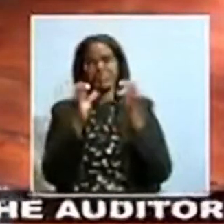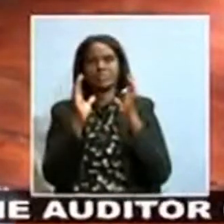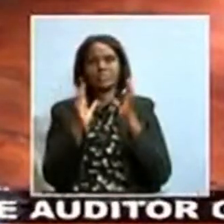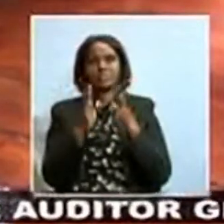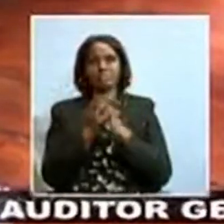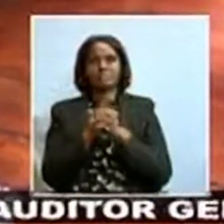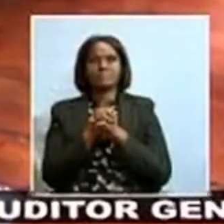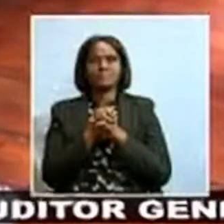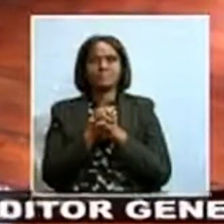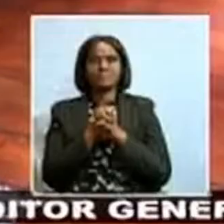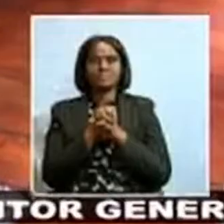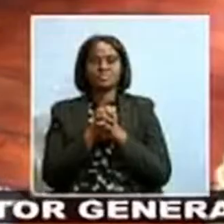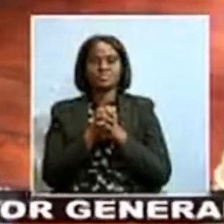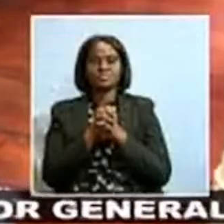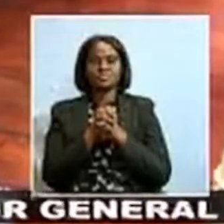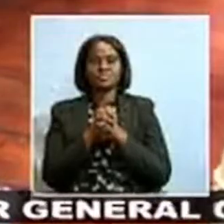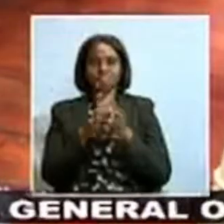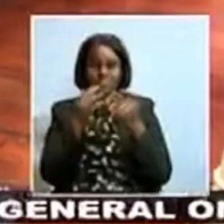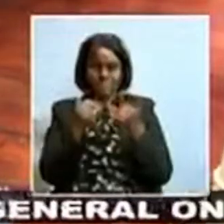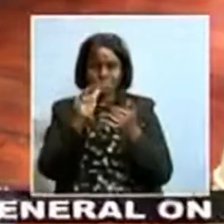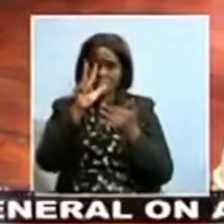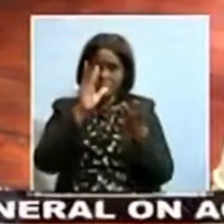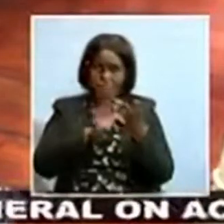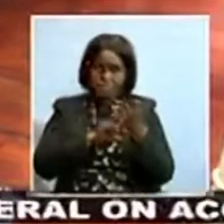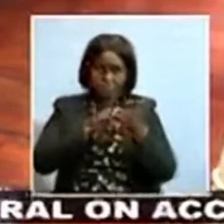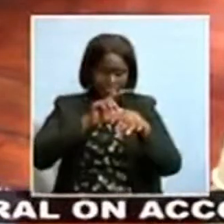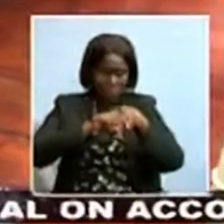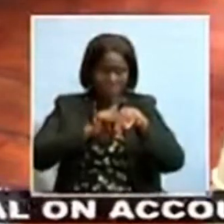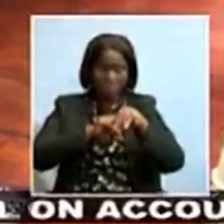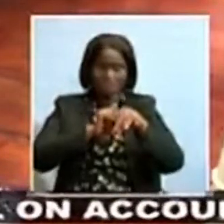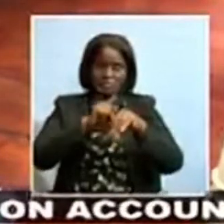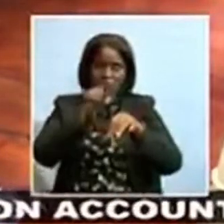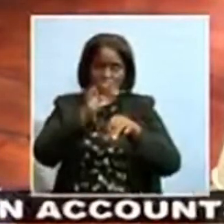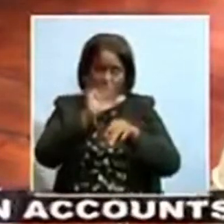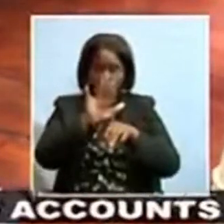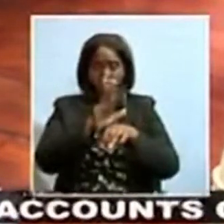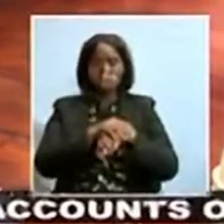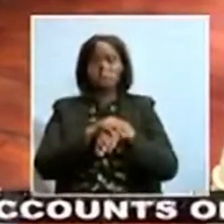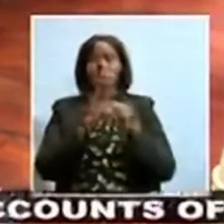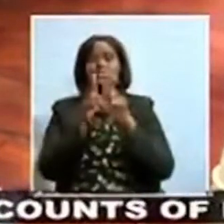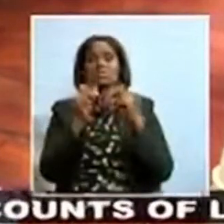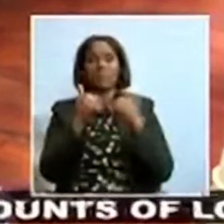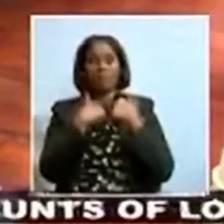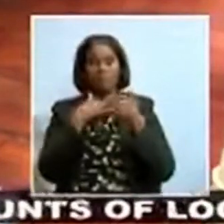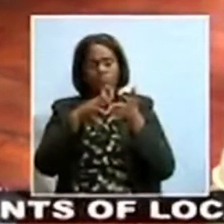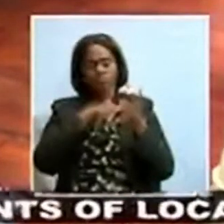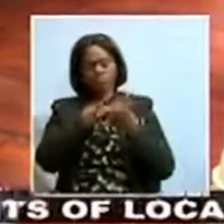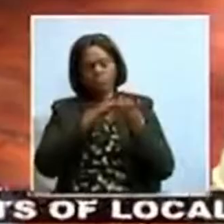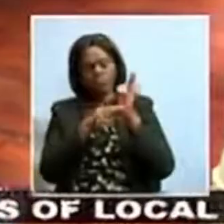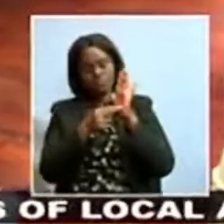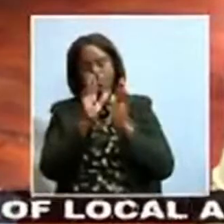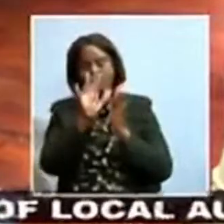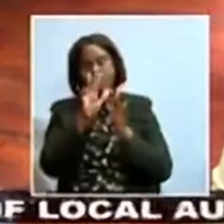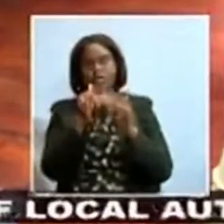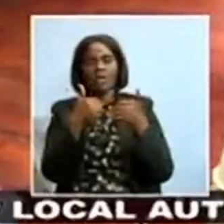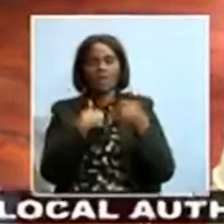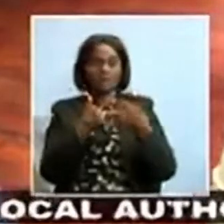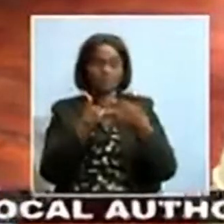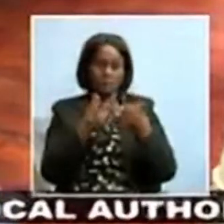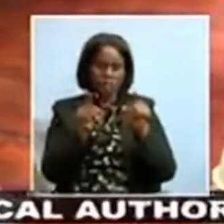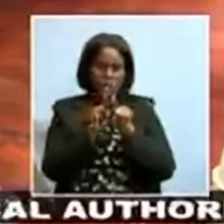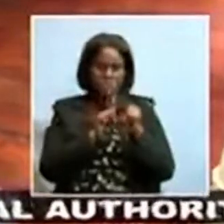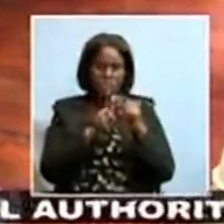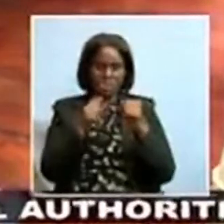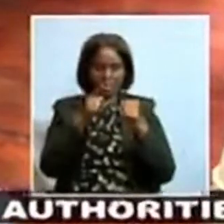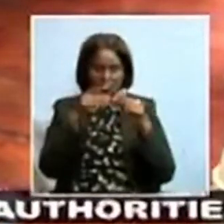right? There were 3,000 at that time. So there's a shed there, there's a voucher, and now this